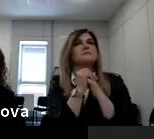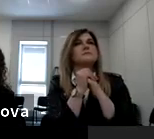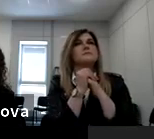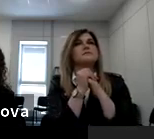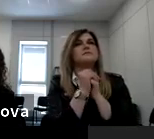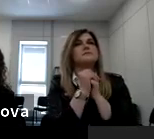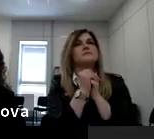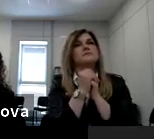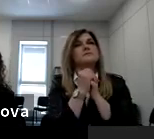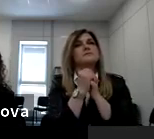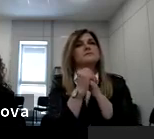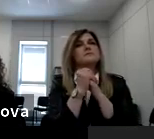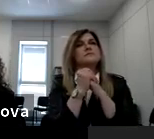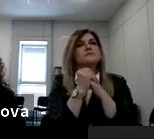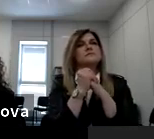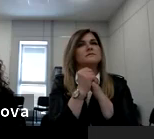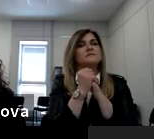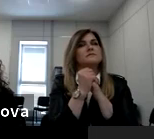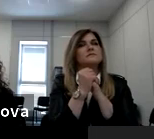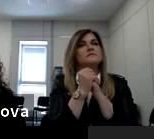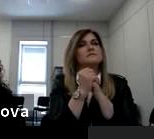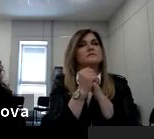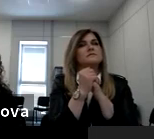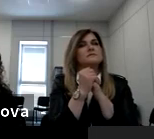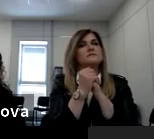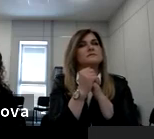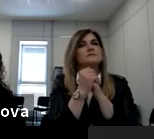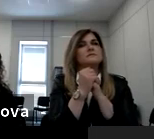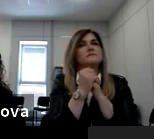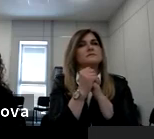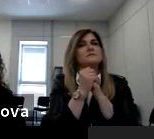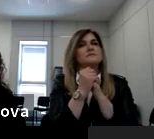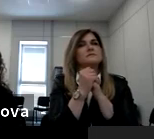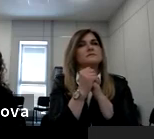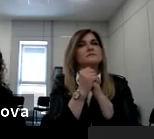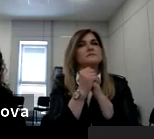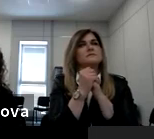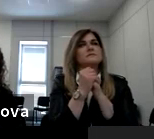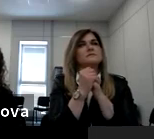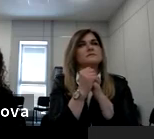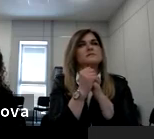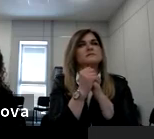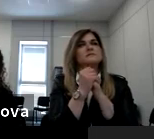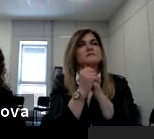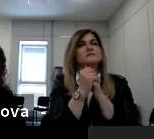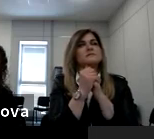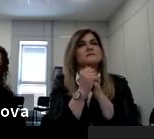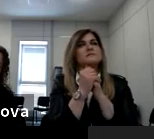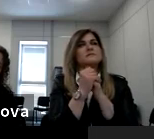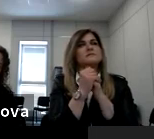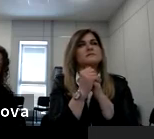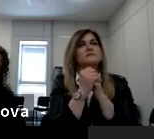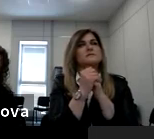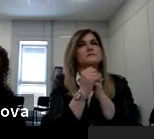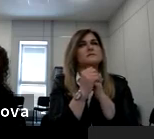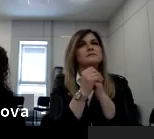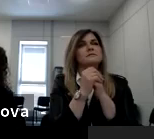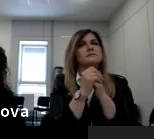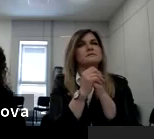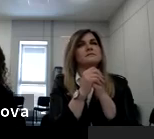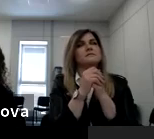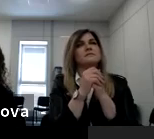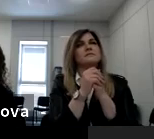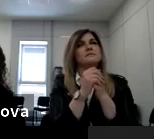such an optics that are introduced here, and it can also be monocolor, and also it can